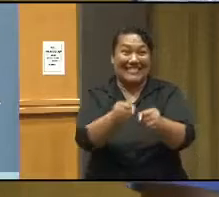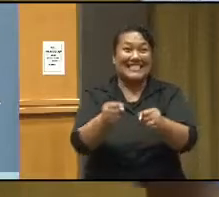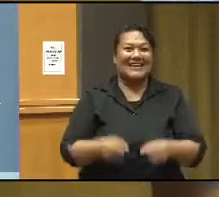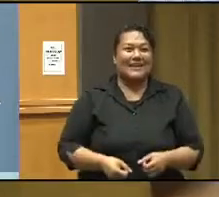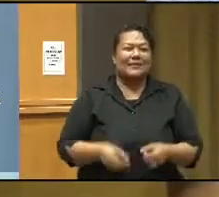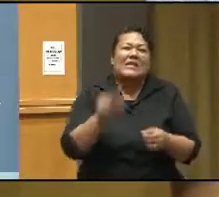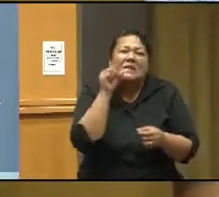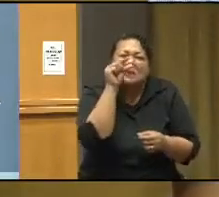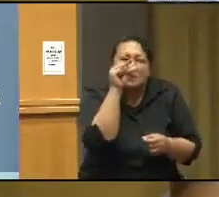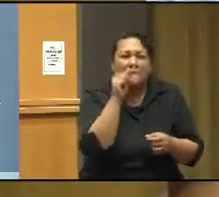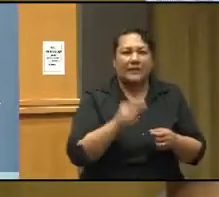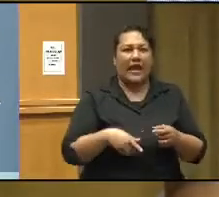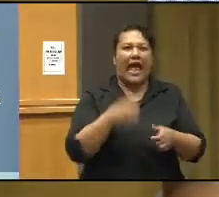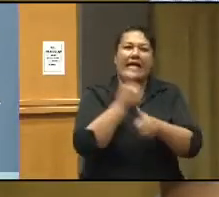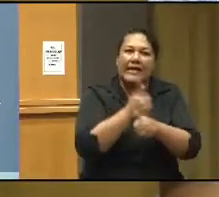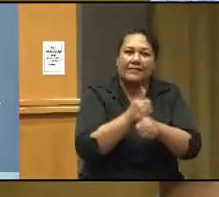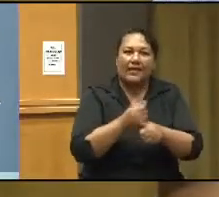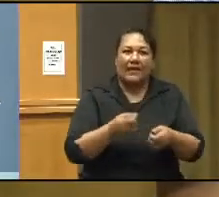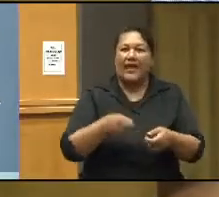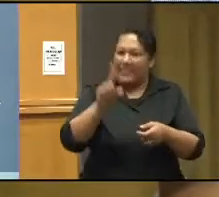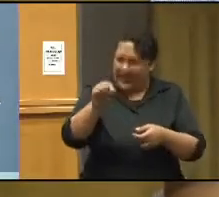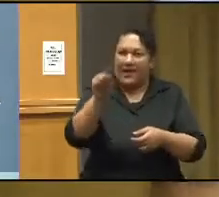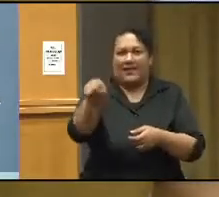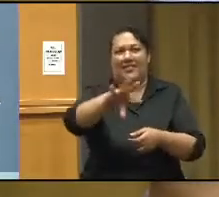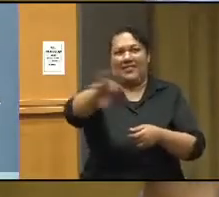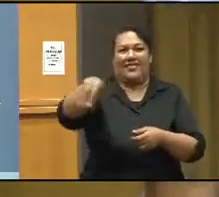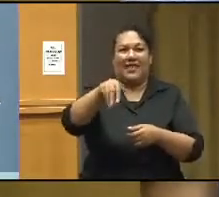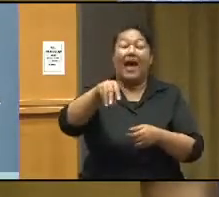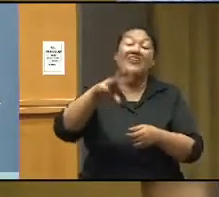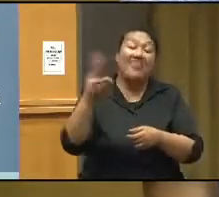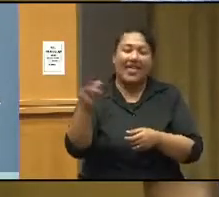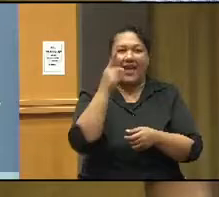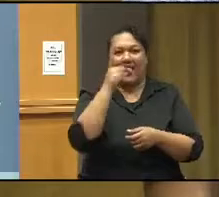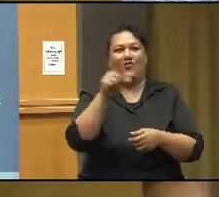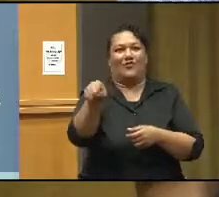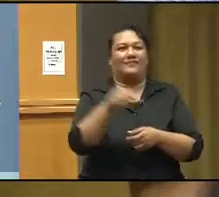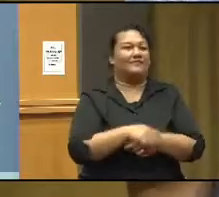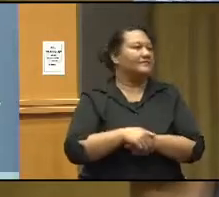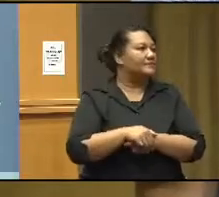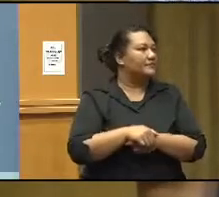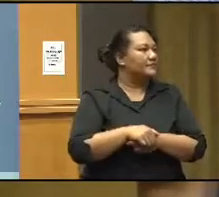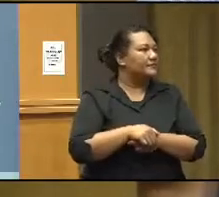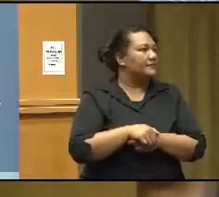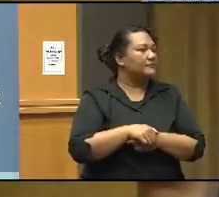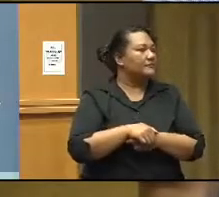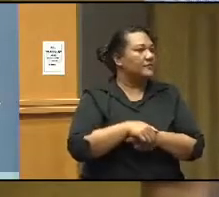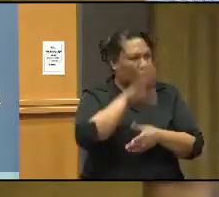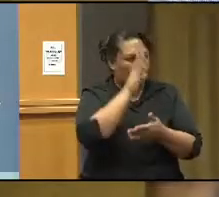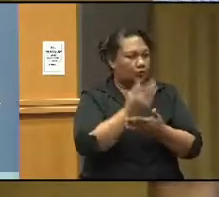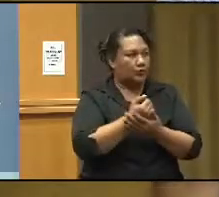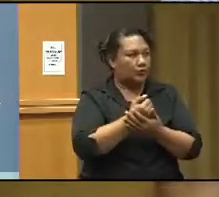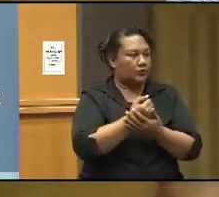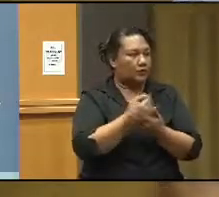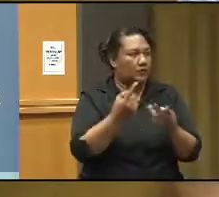smaller meat to bite, and they can do that. Okay, the other one is specific conscious. I think the VC raised this issue.